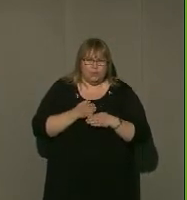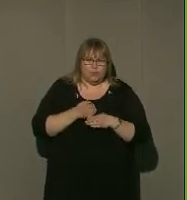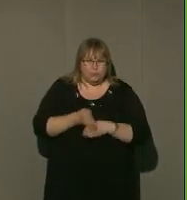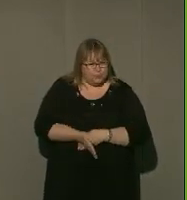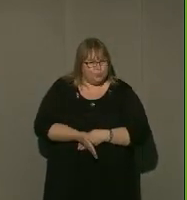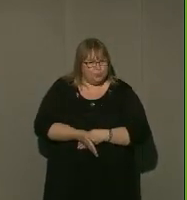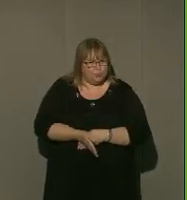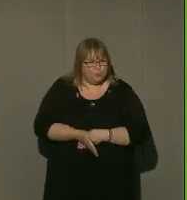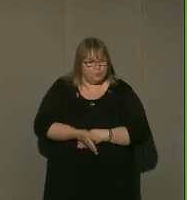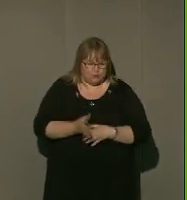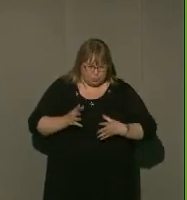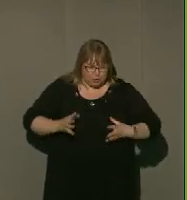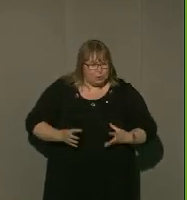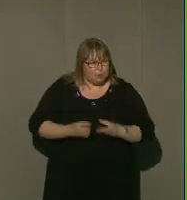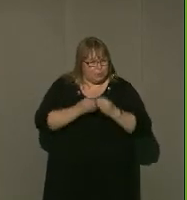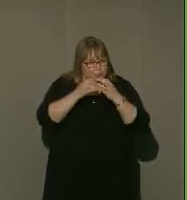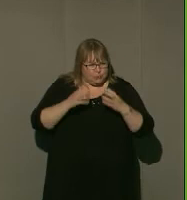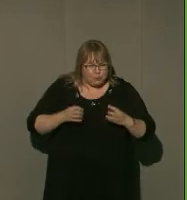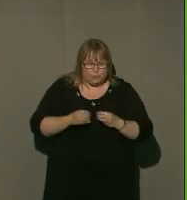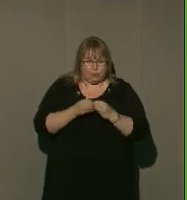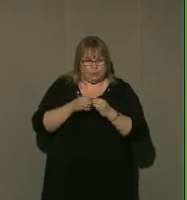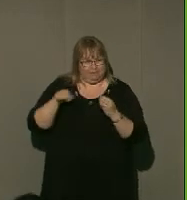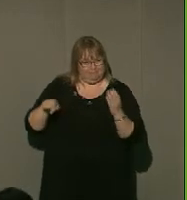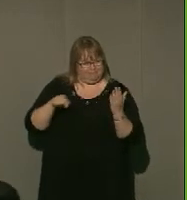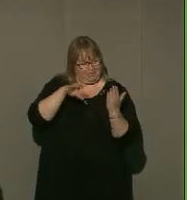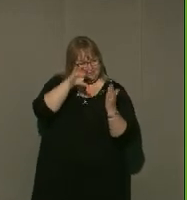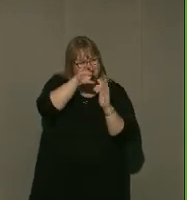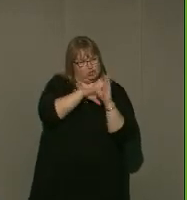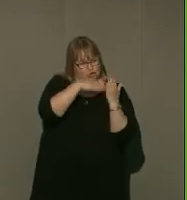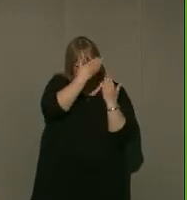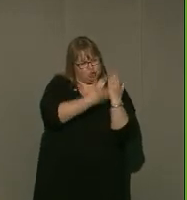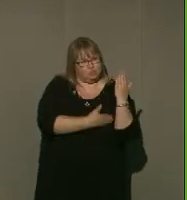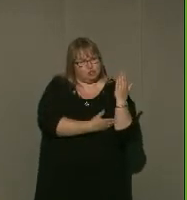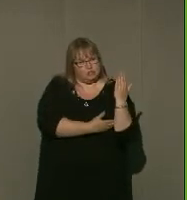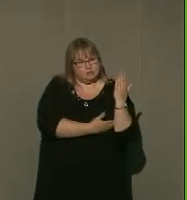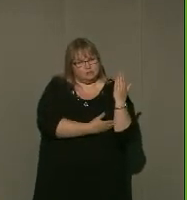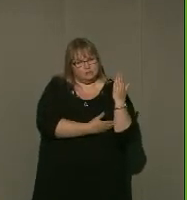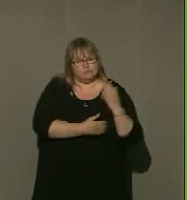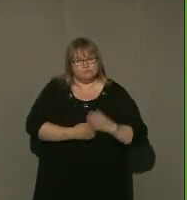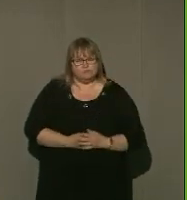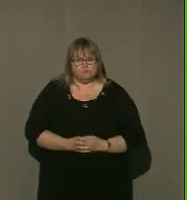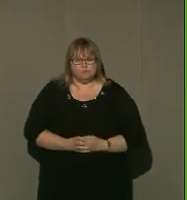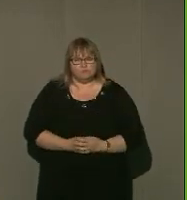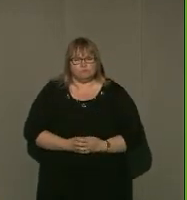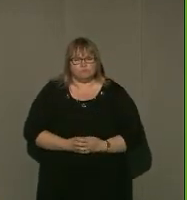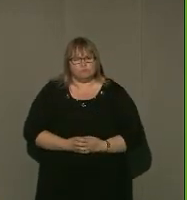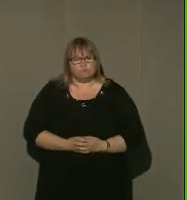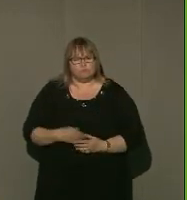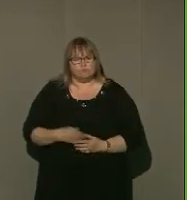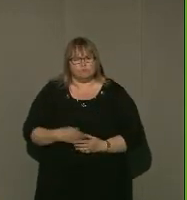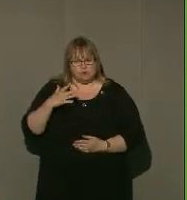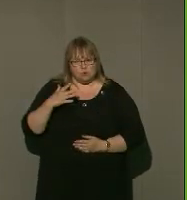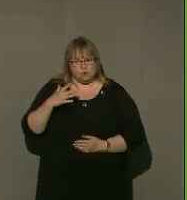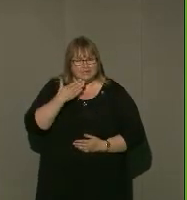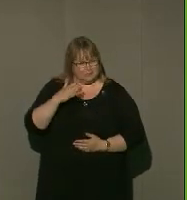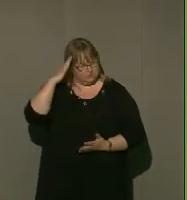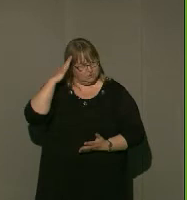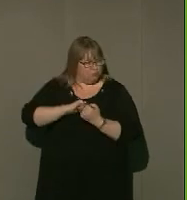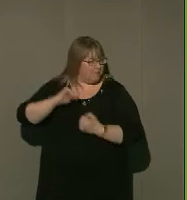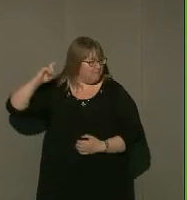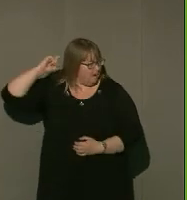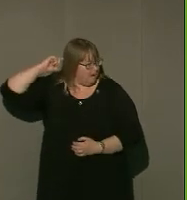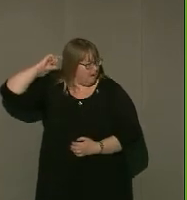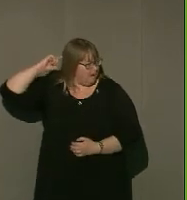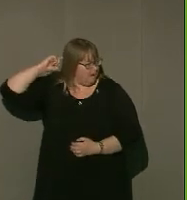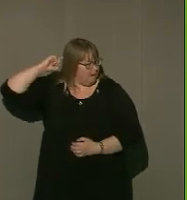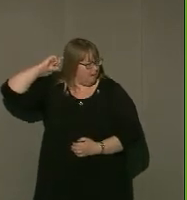to produce what we have in front of us at this conference. And I want us to be mindful of that, and I want us to be